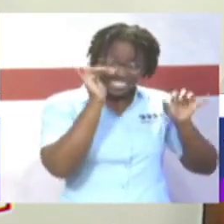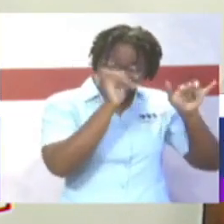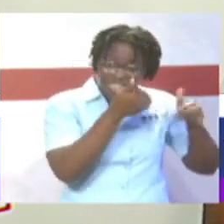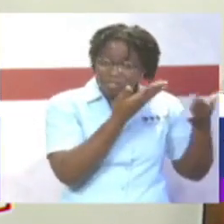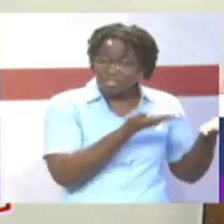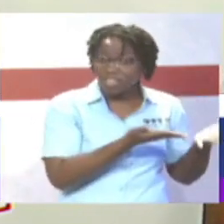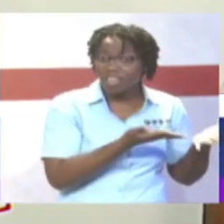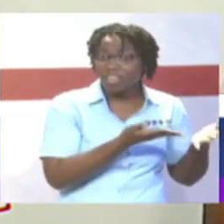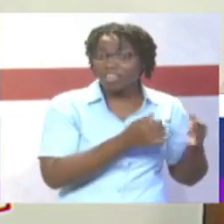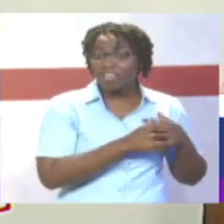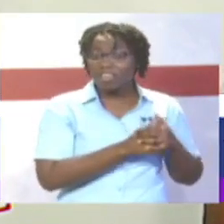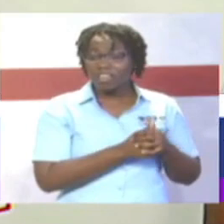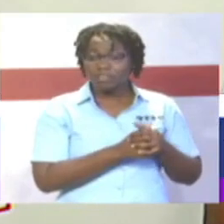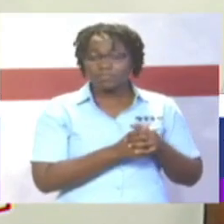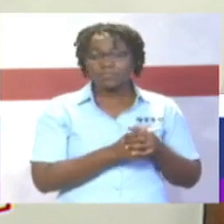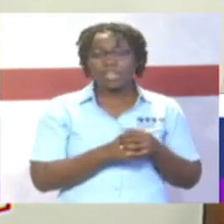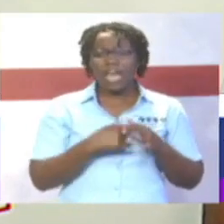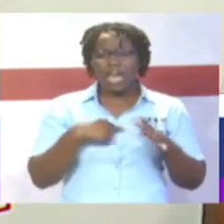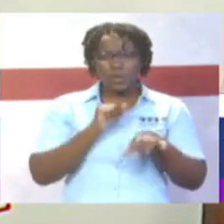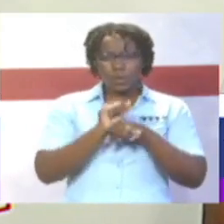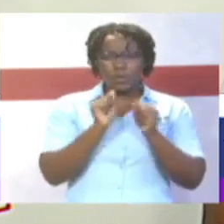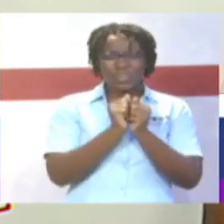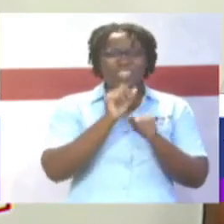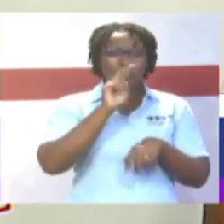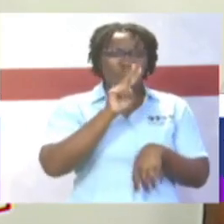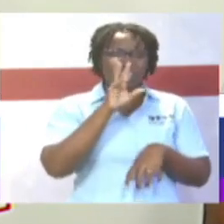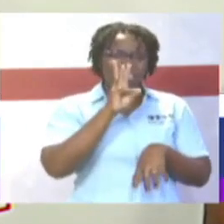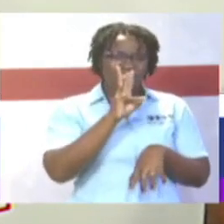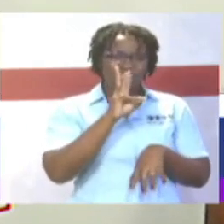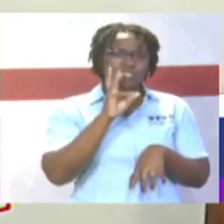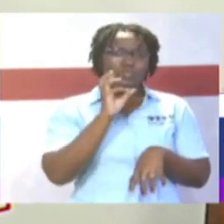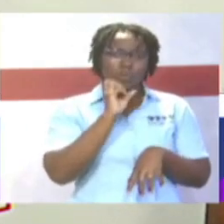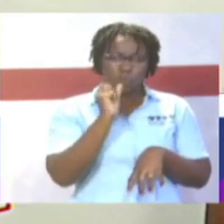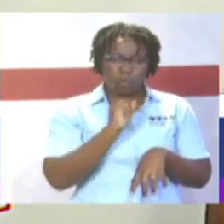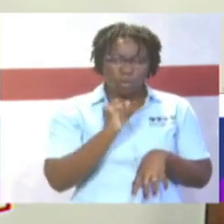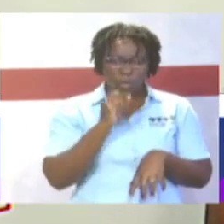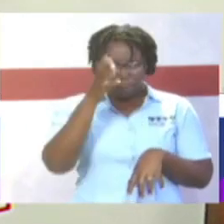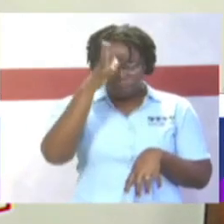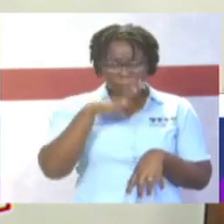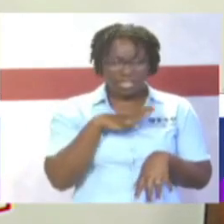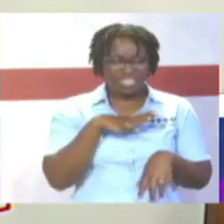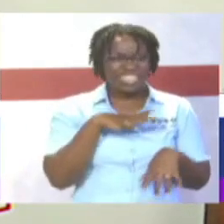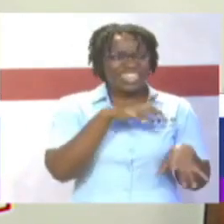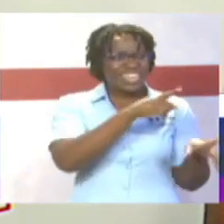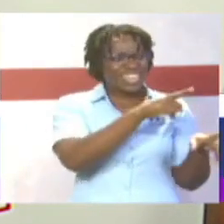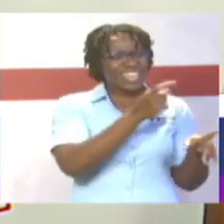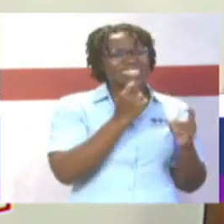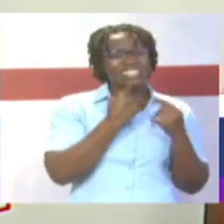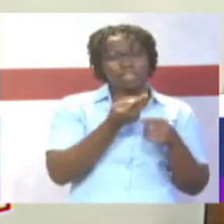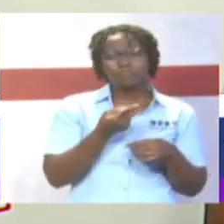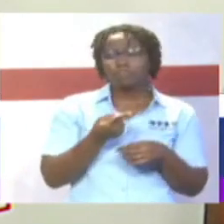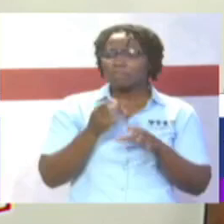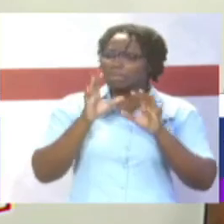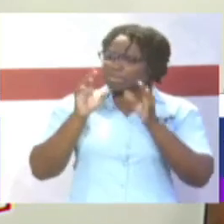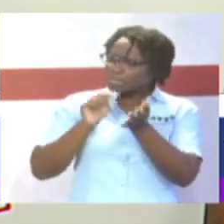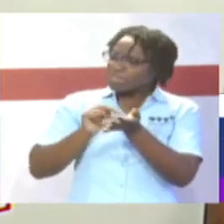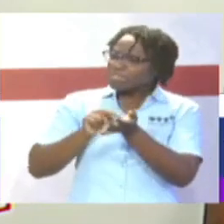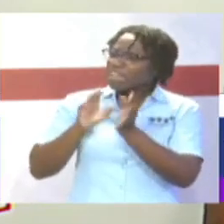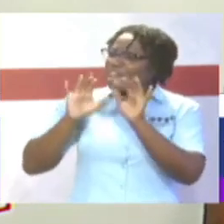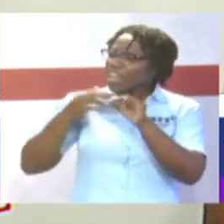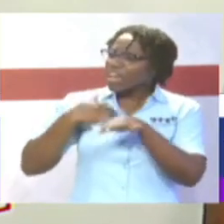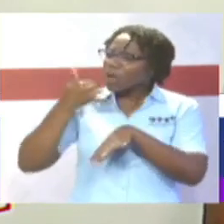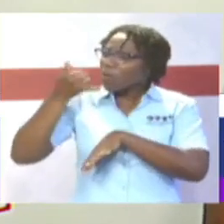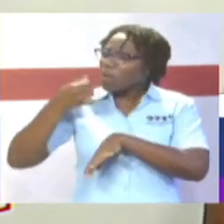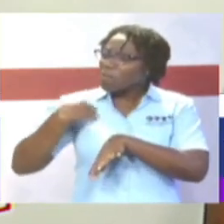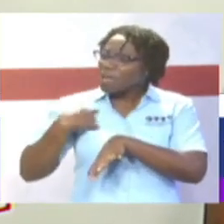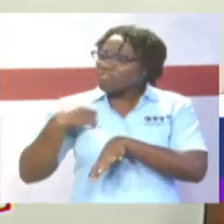male. He said, "Nursey, I could video call my relatives." I said, "Sure you can.